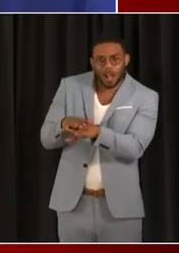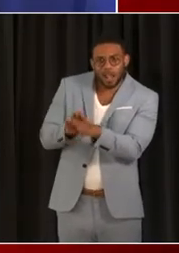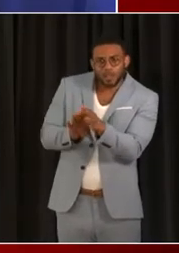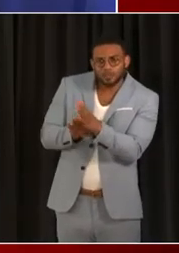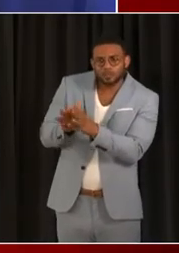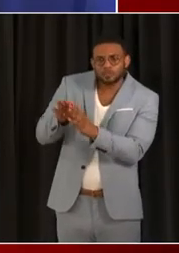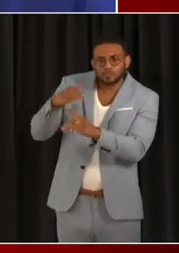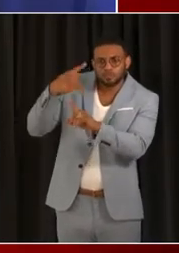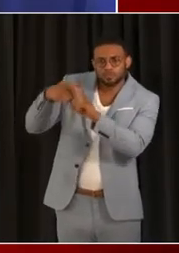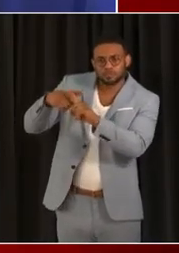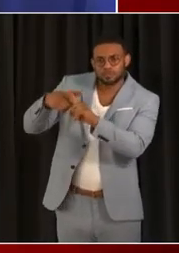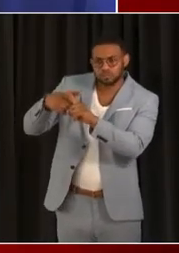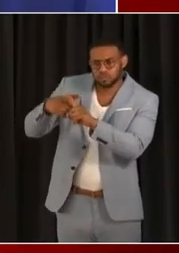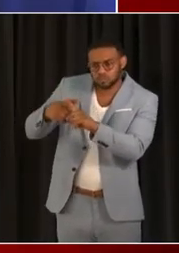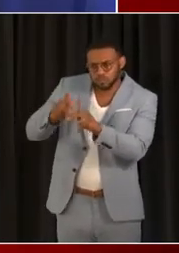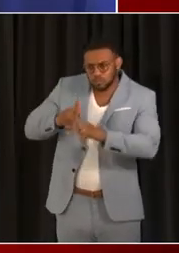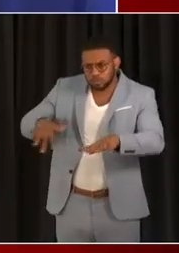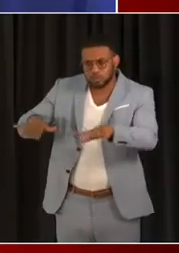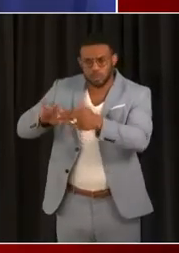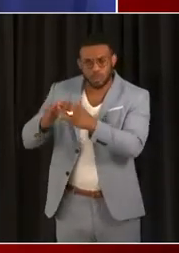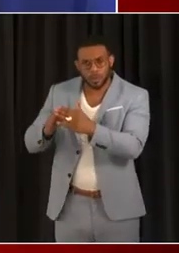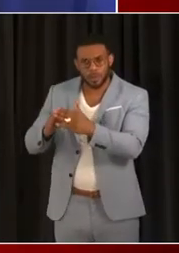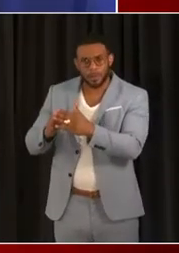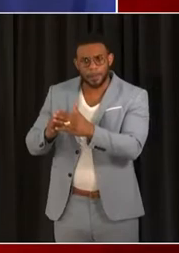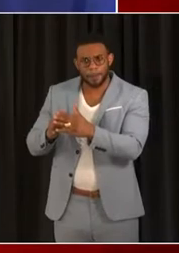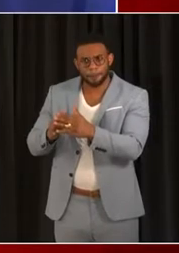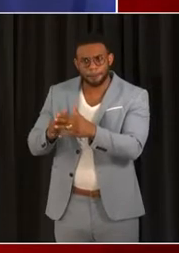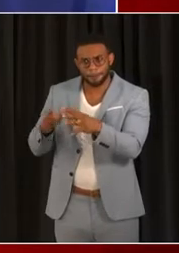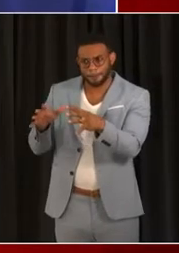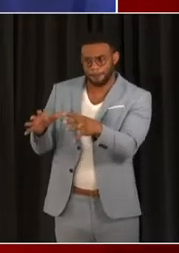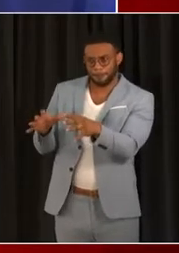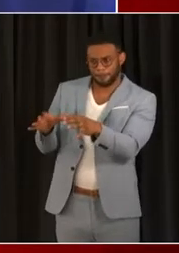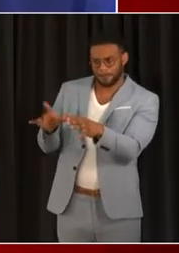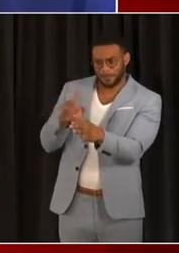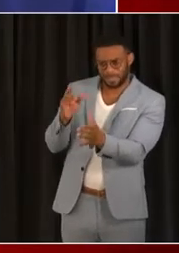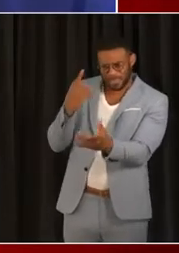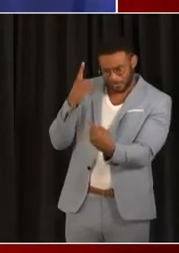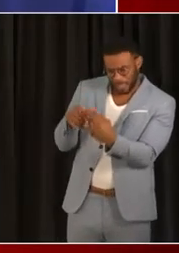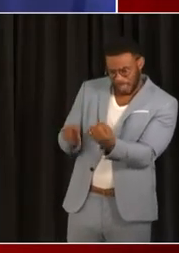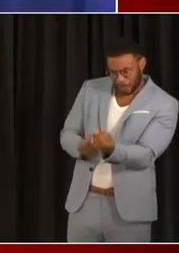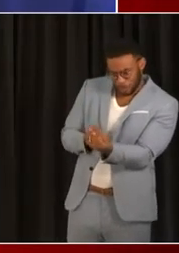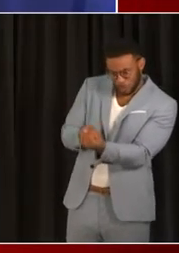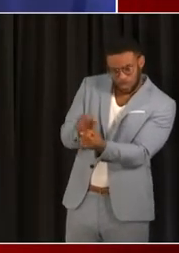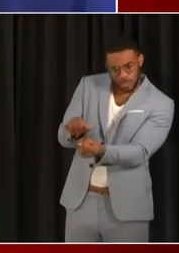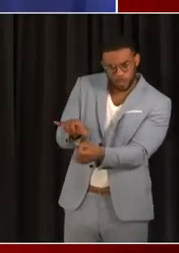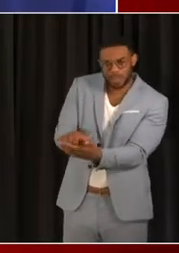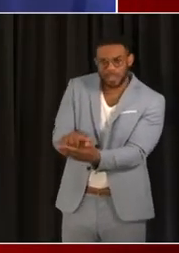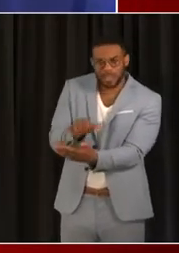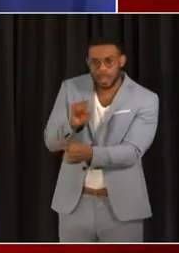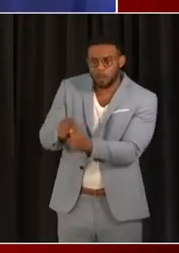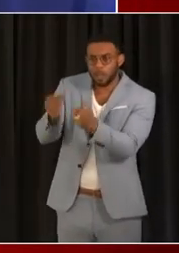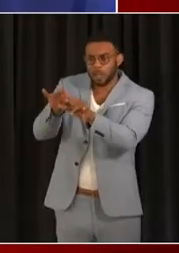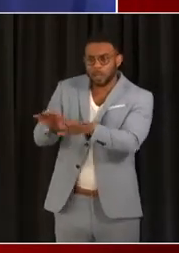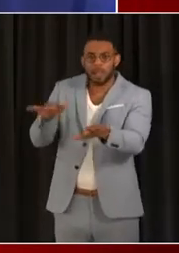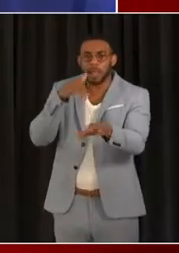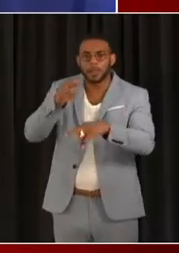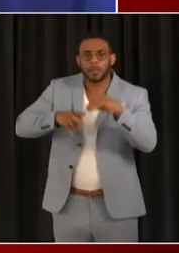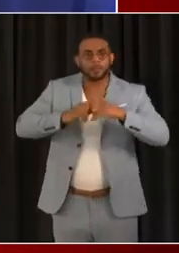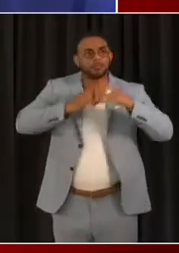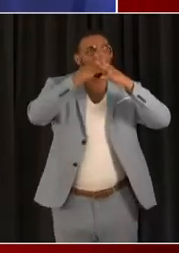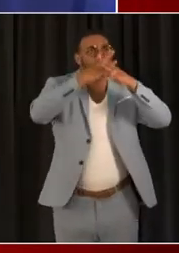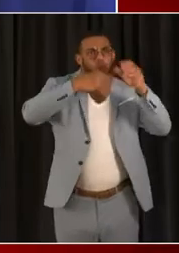a thriving constituency and community of commerce, that we really think about how to do that and not just have